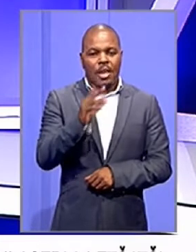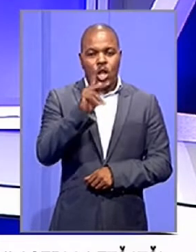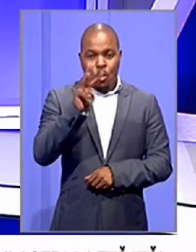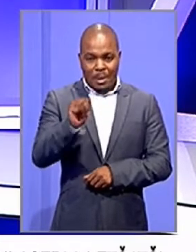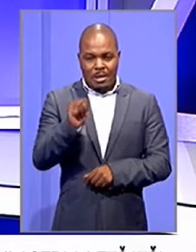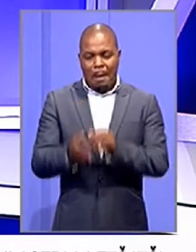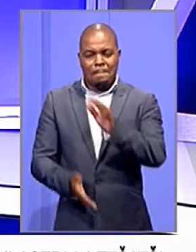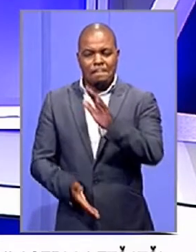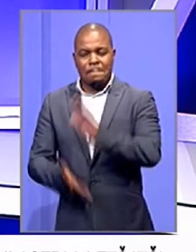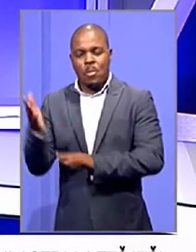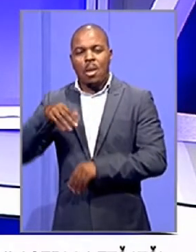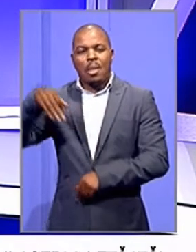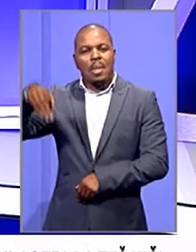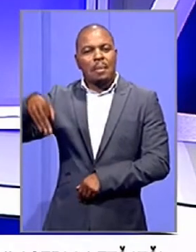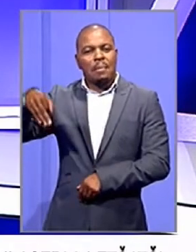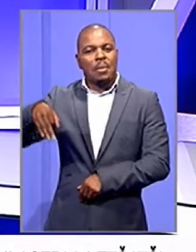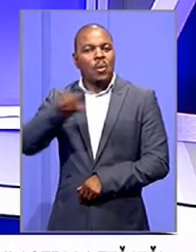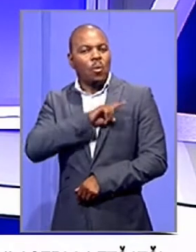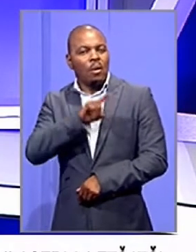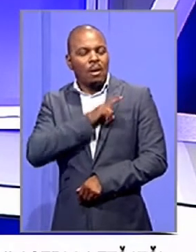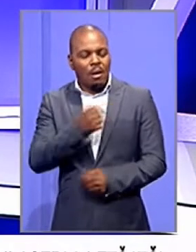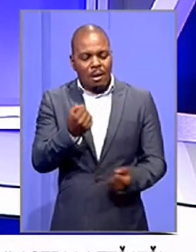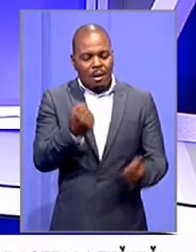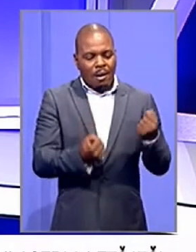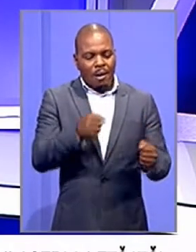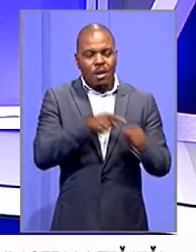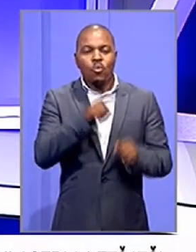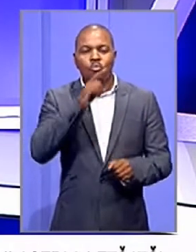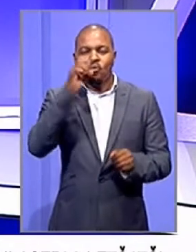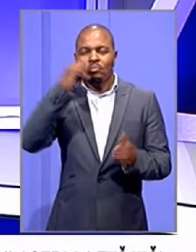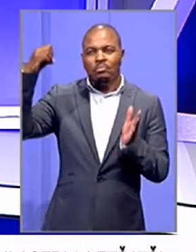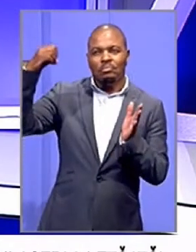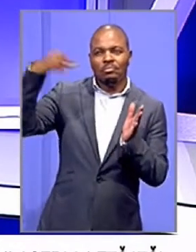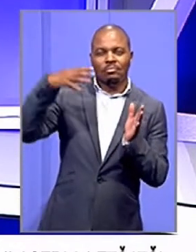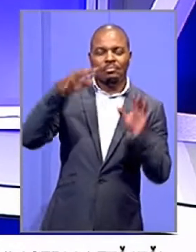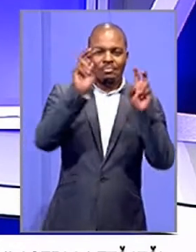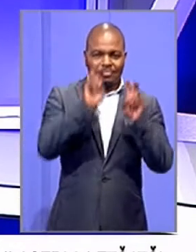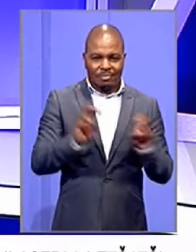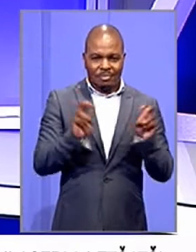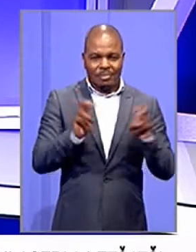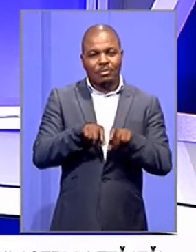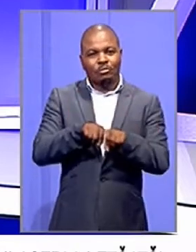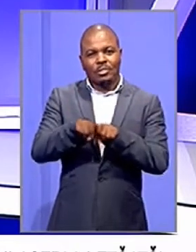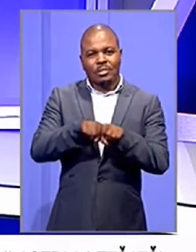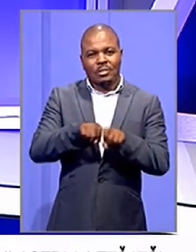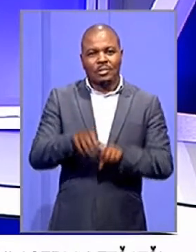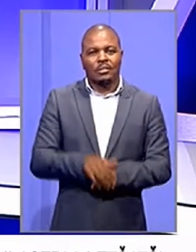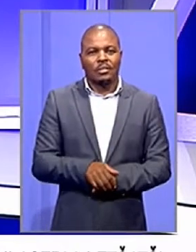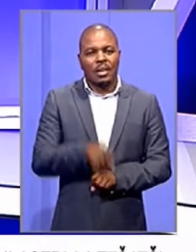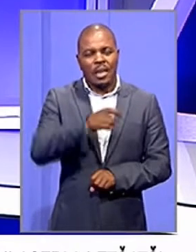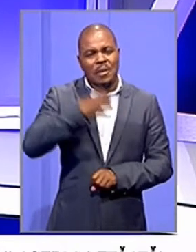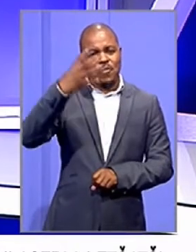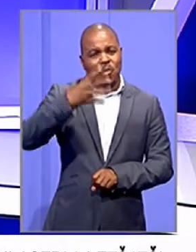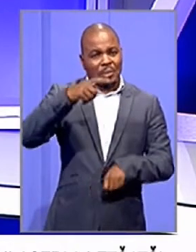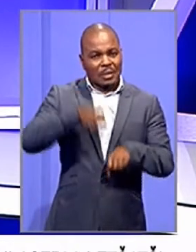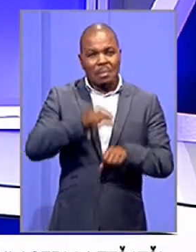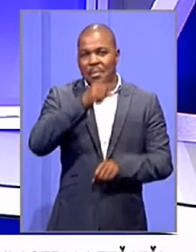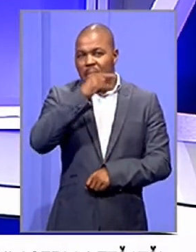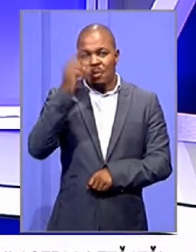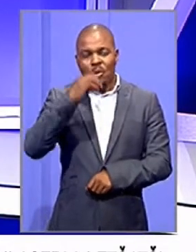leba Namibia go dira diteko tsa koloi ye e šomago ka mahlasedi a letšatši ya molokong wa bona wa bone e